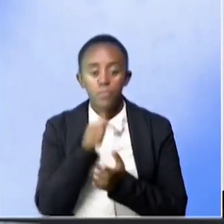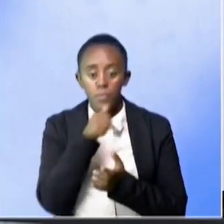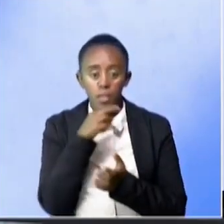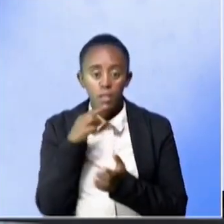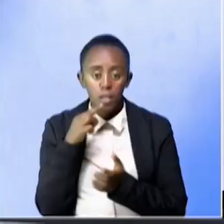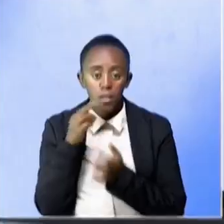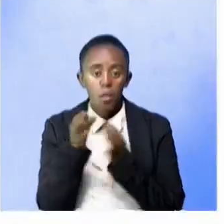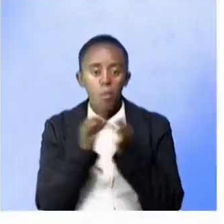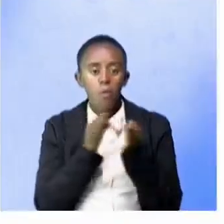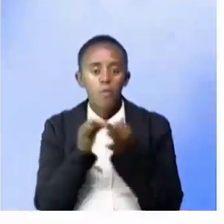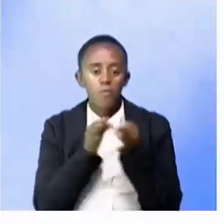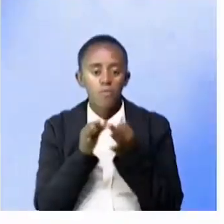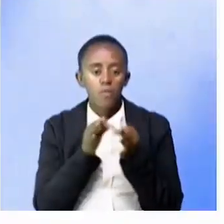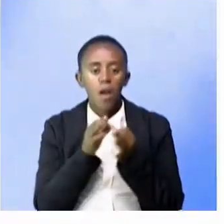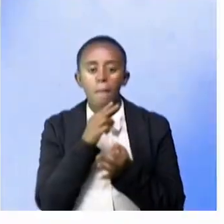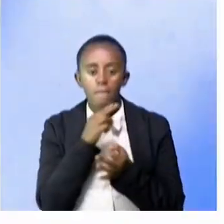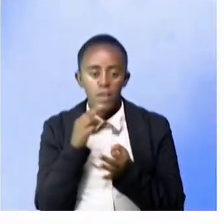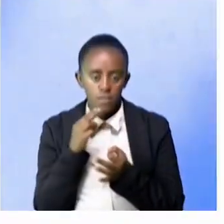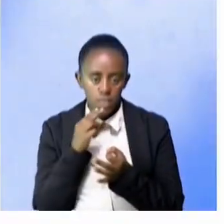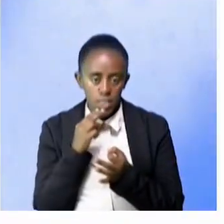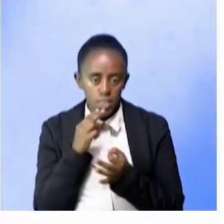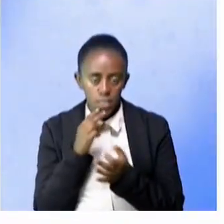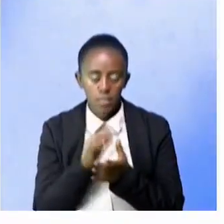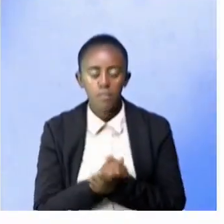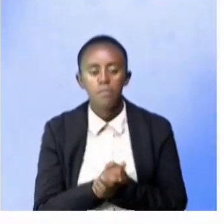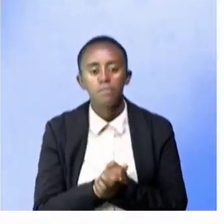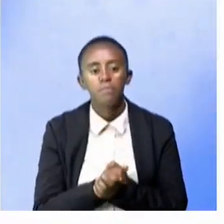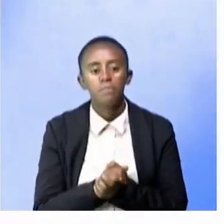Adverbs modifying verbs.